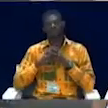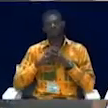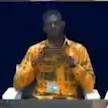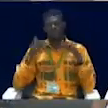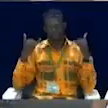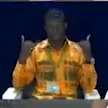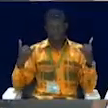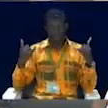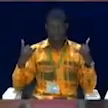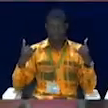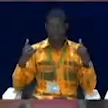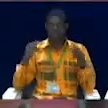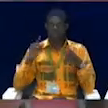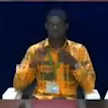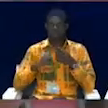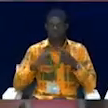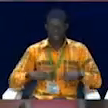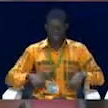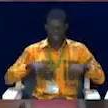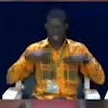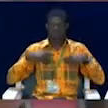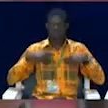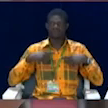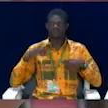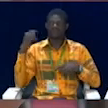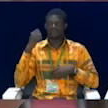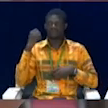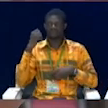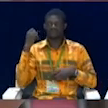Now to our live testimonies.